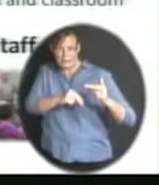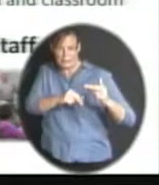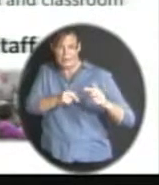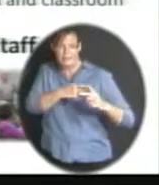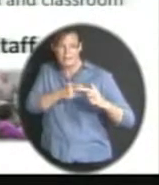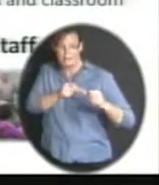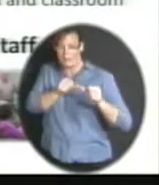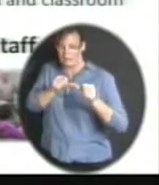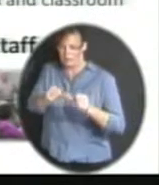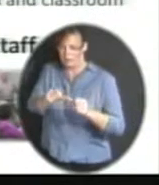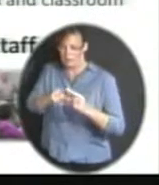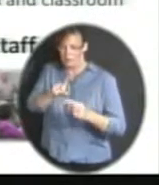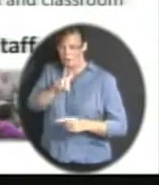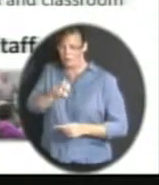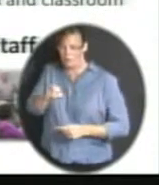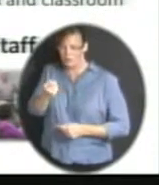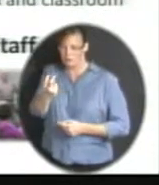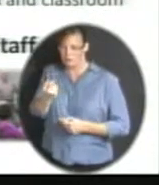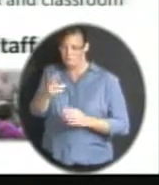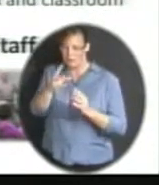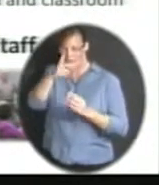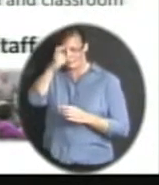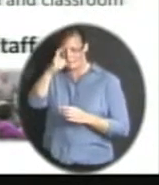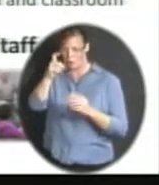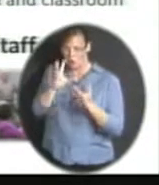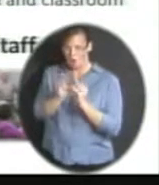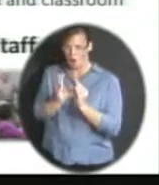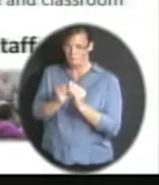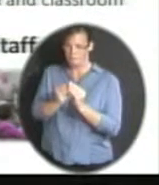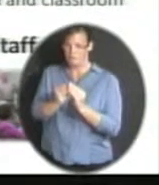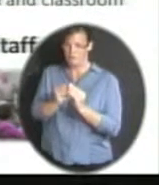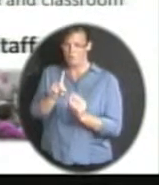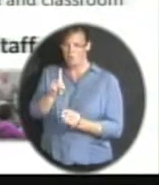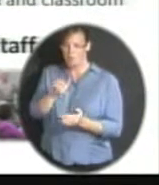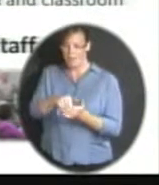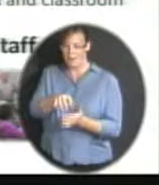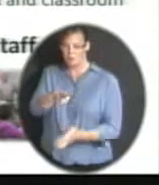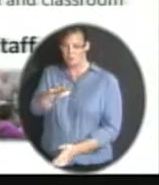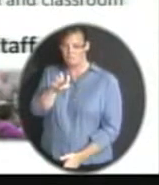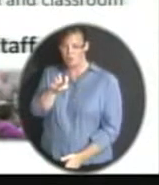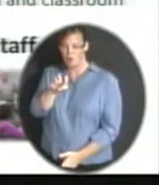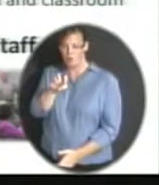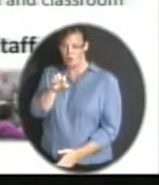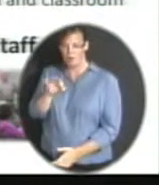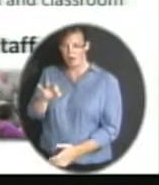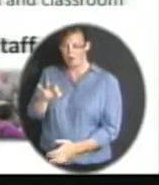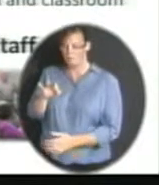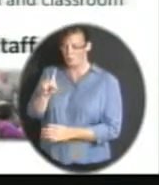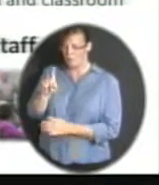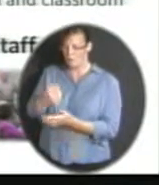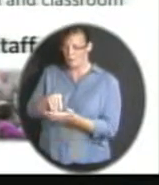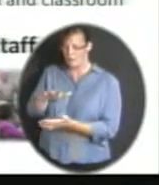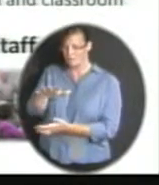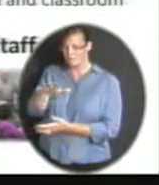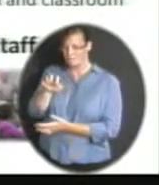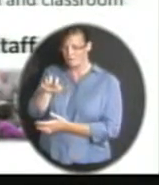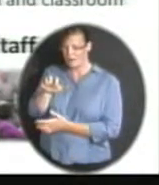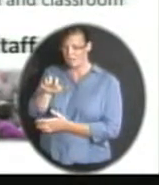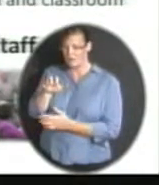we're moving to our 2012 summer conference. 1,400 of the